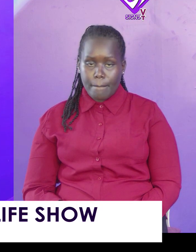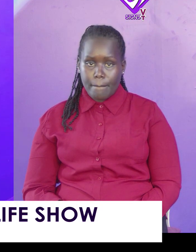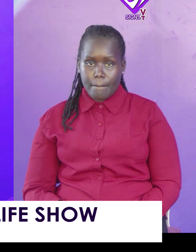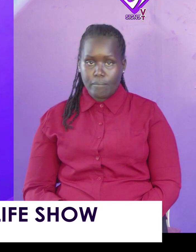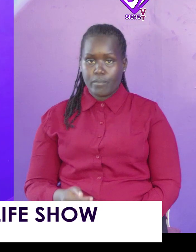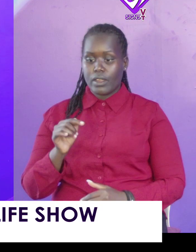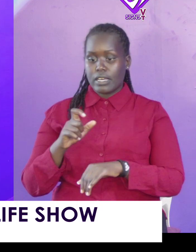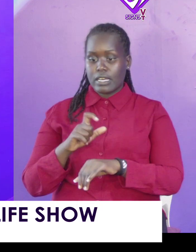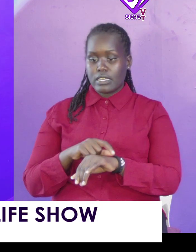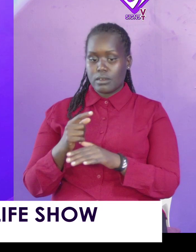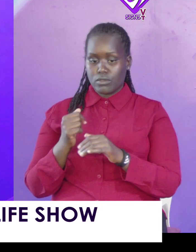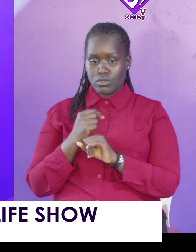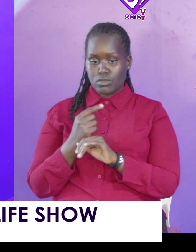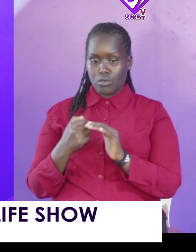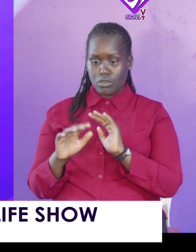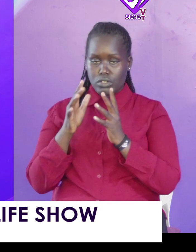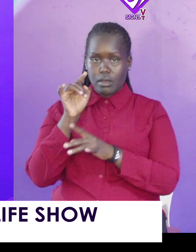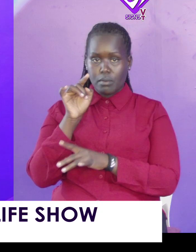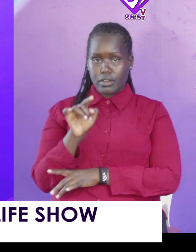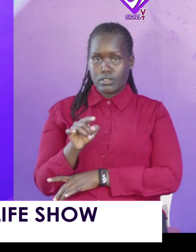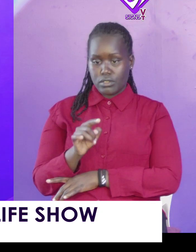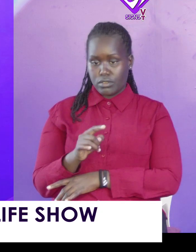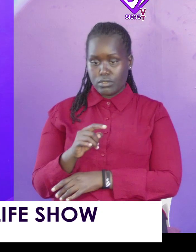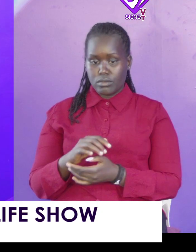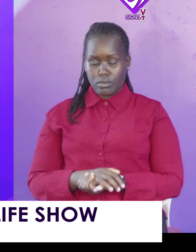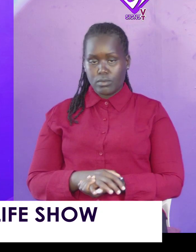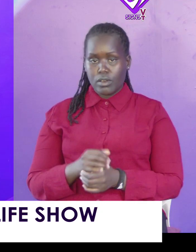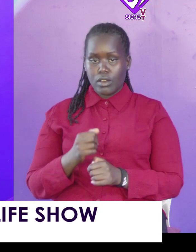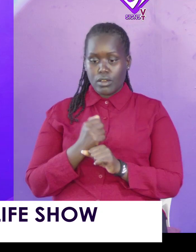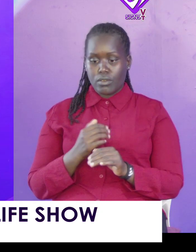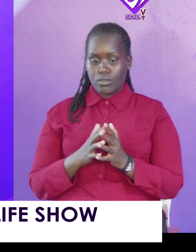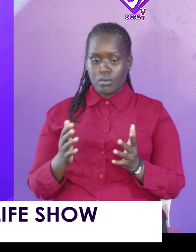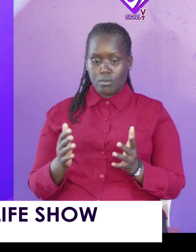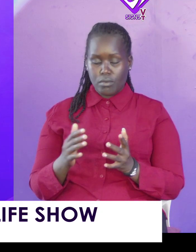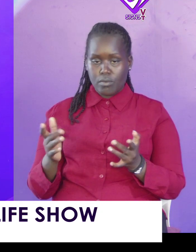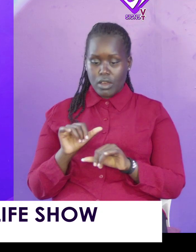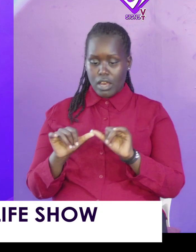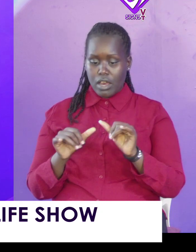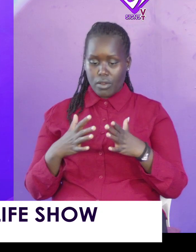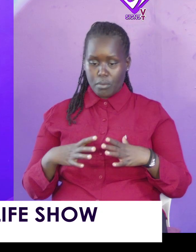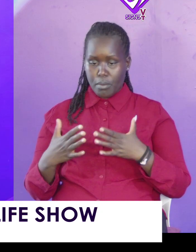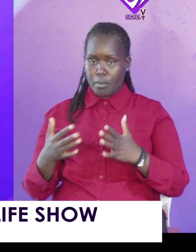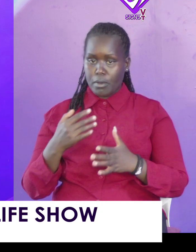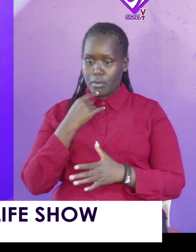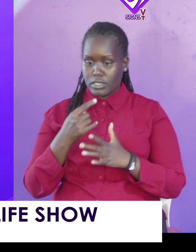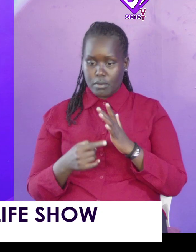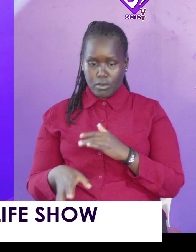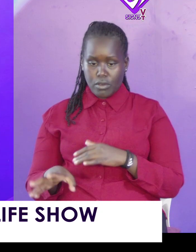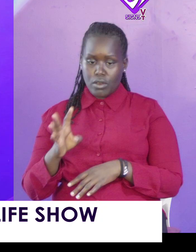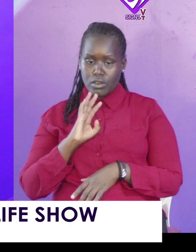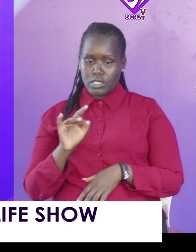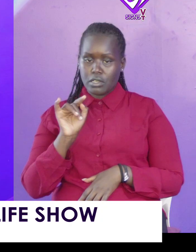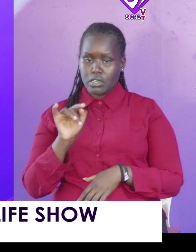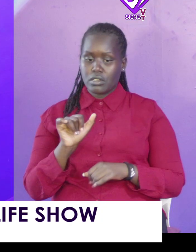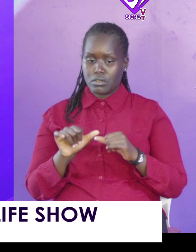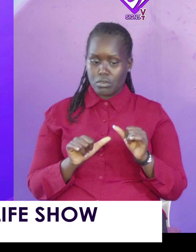This is a season to celebrate you. Go beyond. Don't be around people who've been naysaying you or talking to you